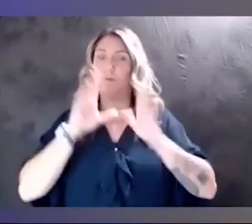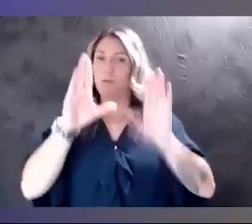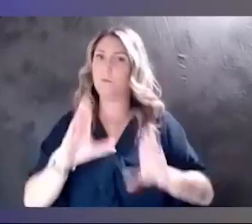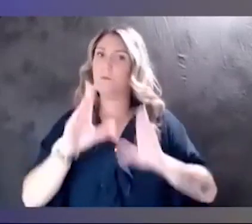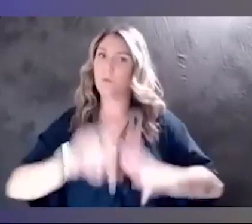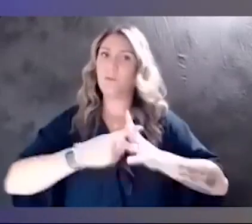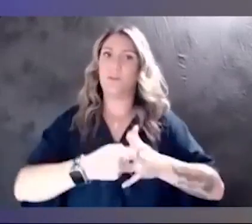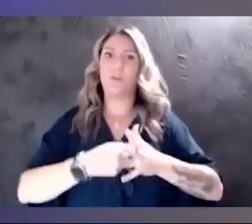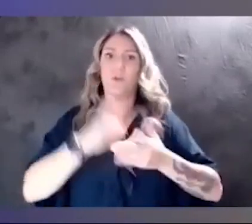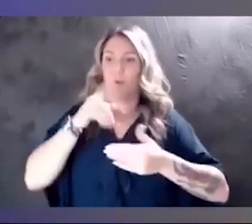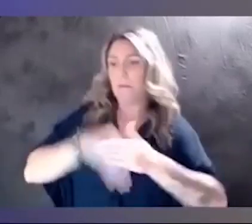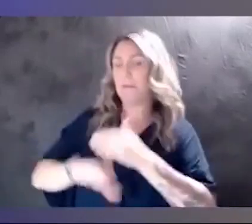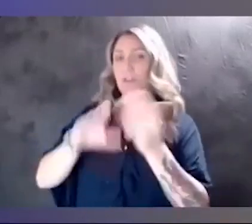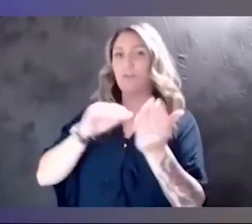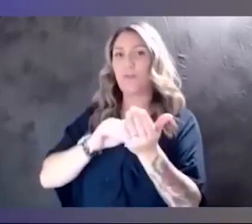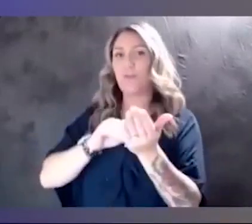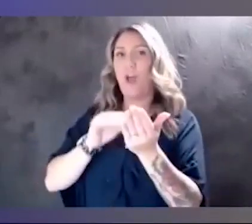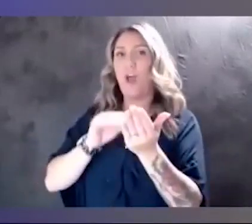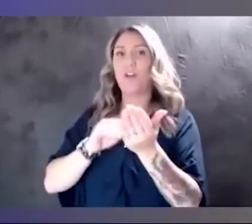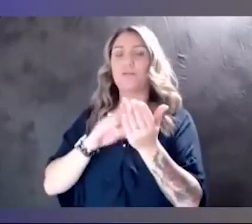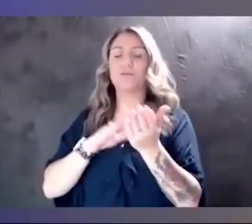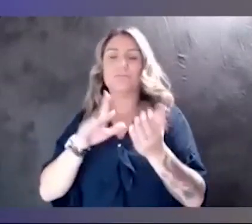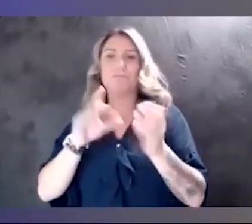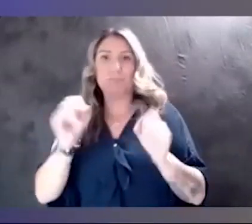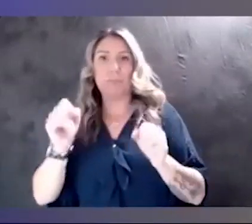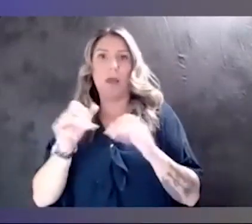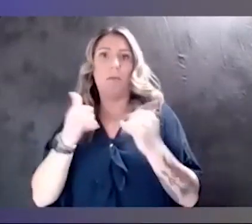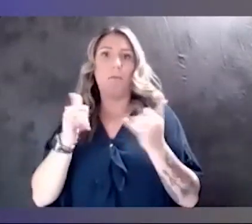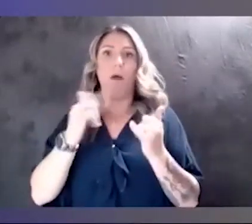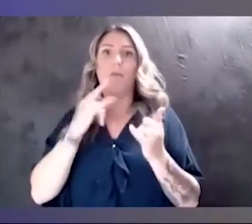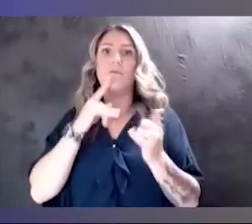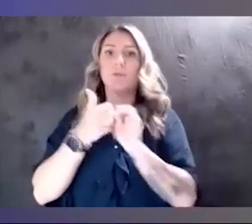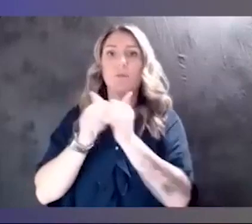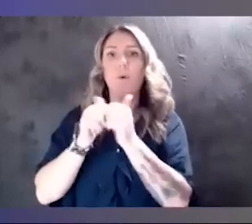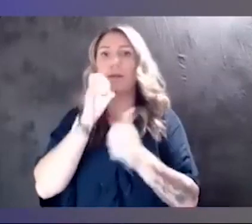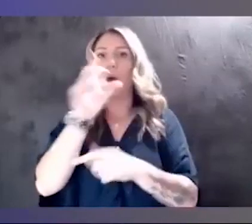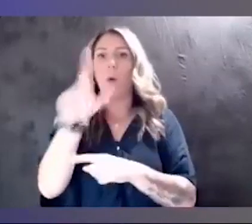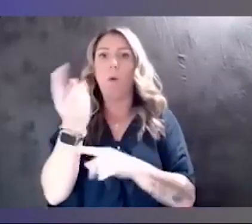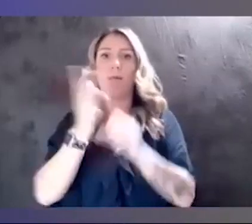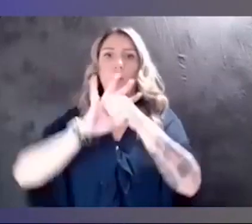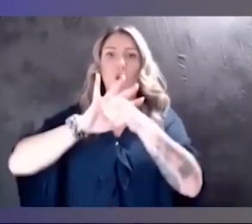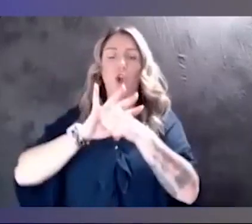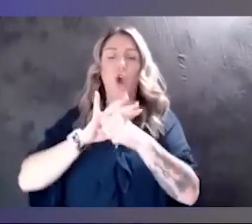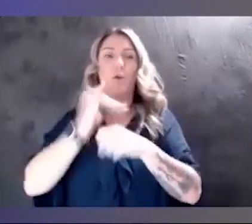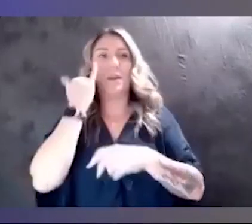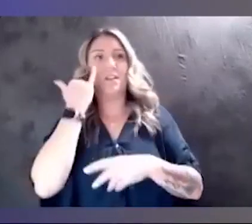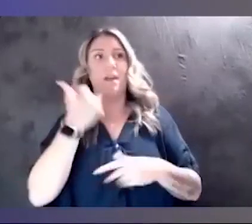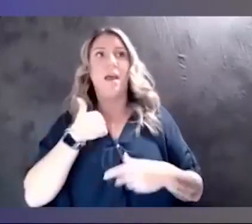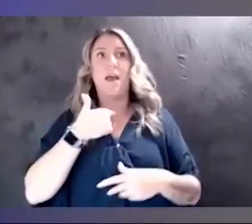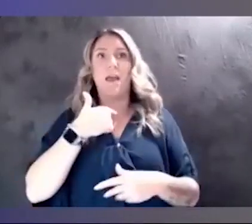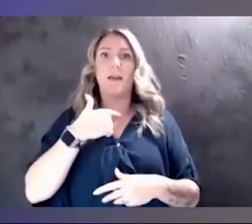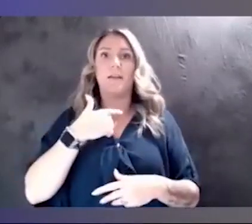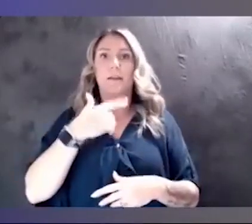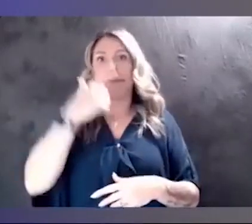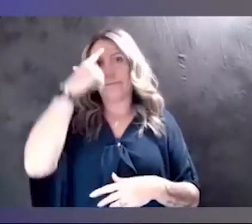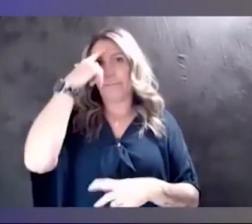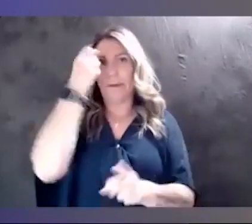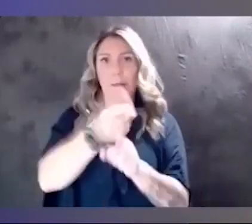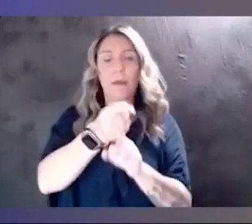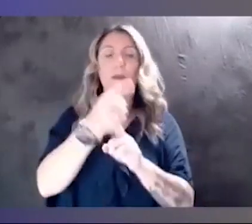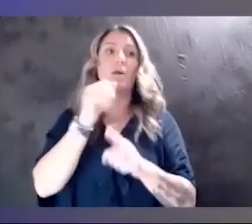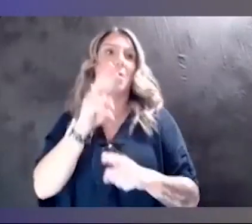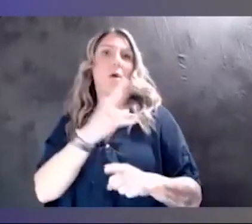to clear you for sports, they're going to ask you about everything, not just COVID, but about whether you've had concussion, heart questions and things that are all very